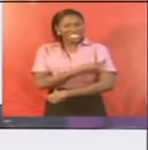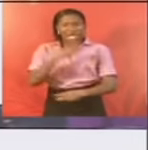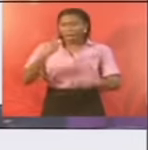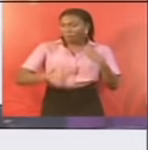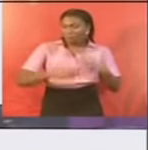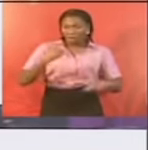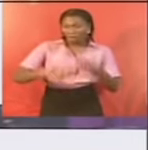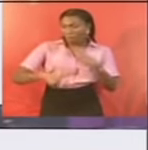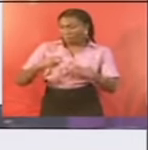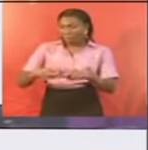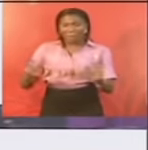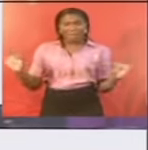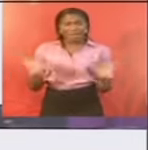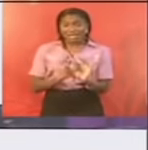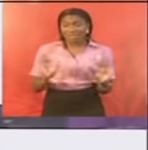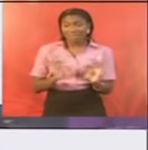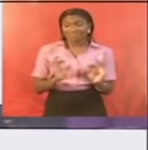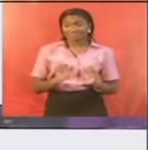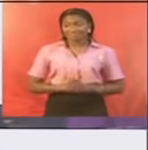per se.